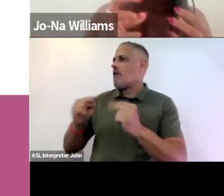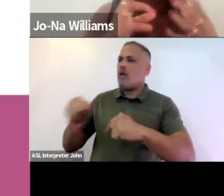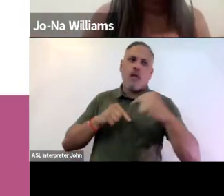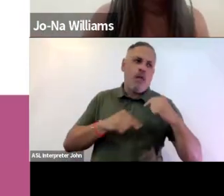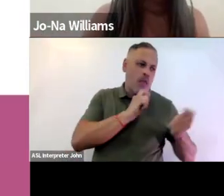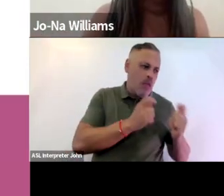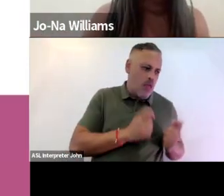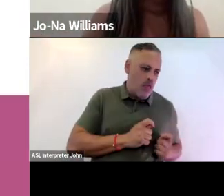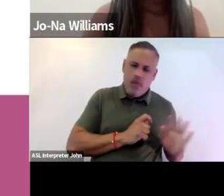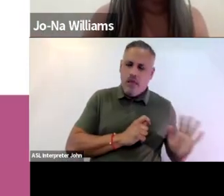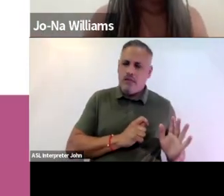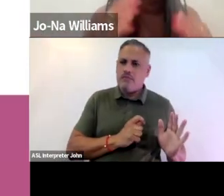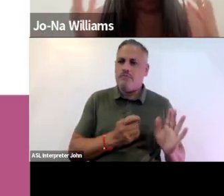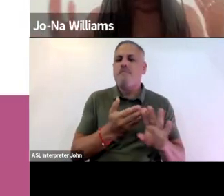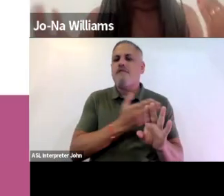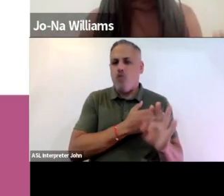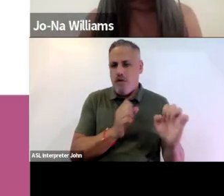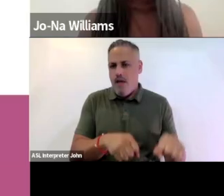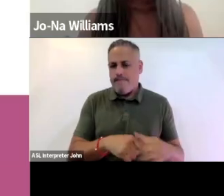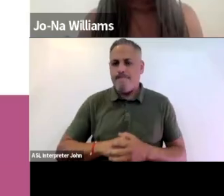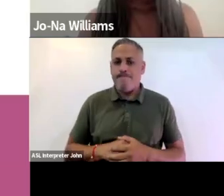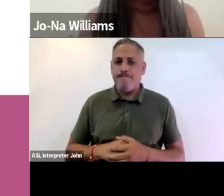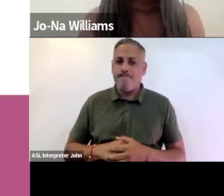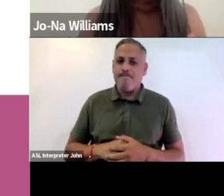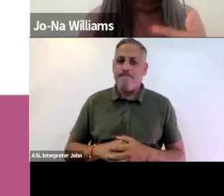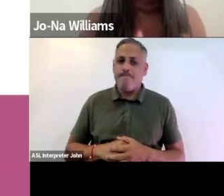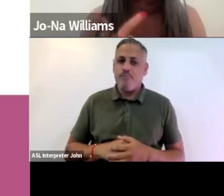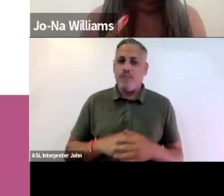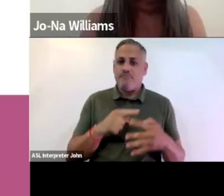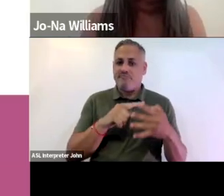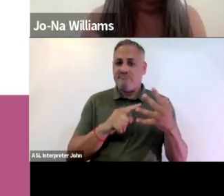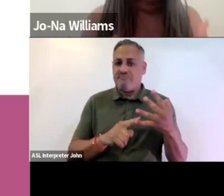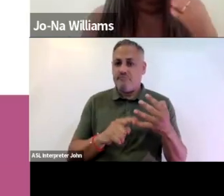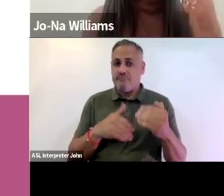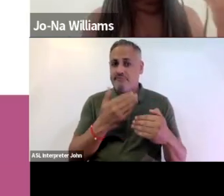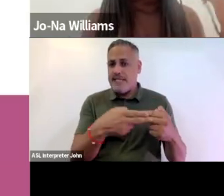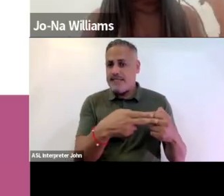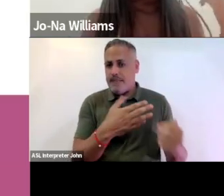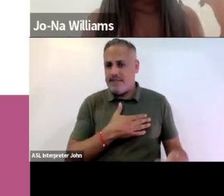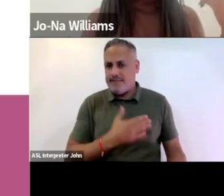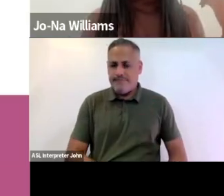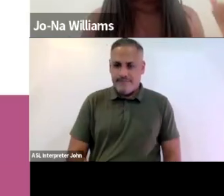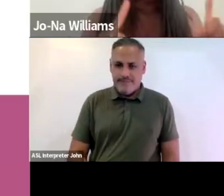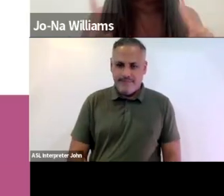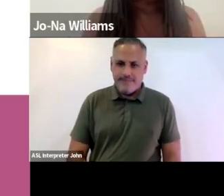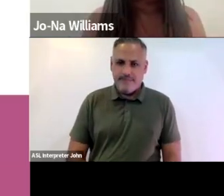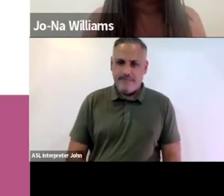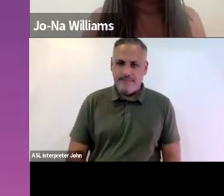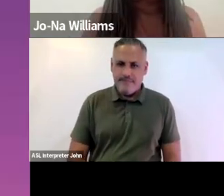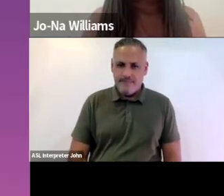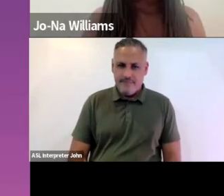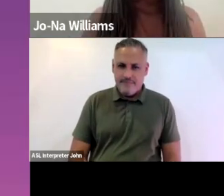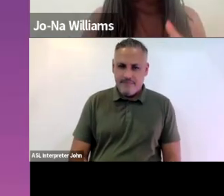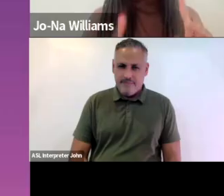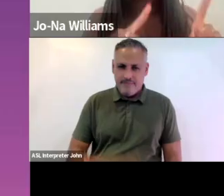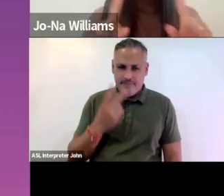back and negotiate later. So those are the areas there. Can we go to the next slide? I think we already took a look